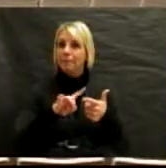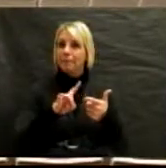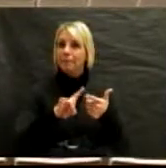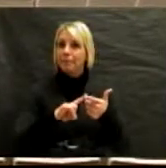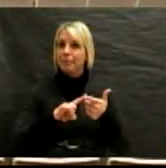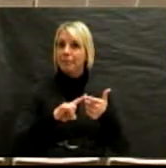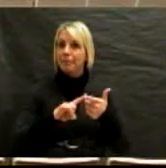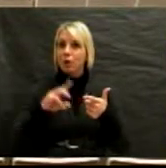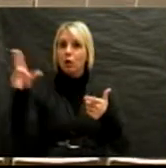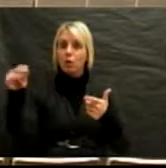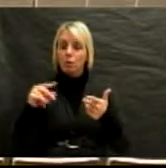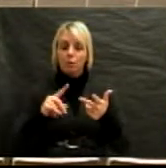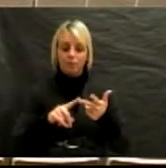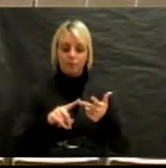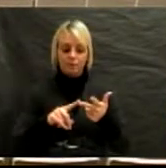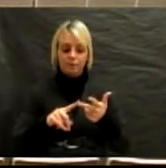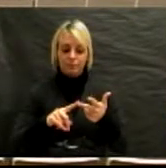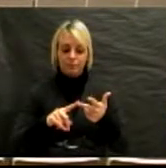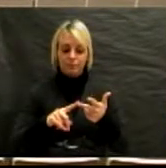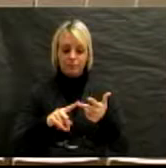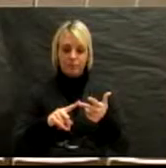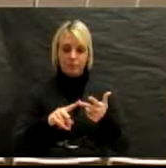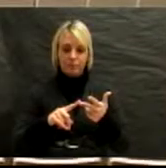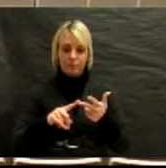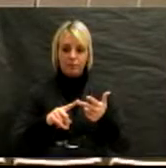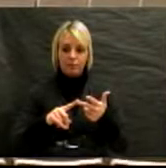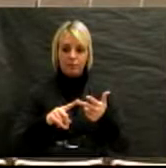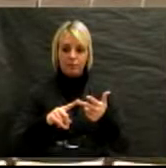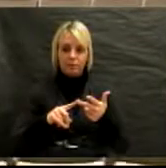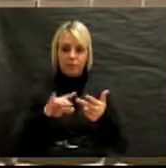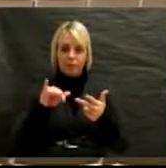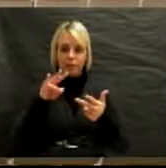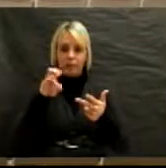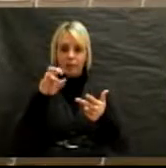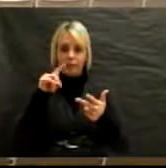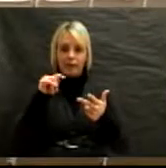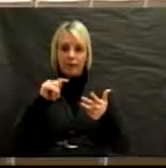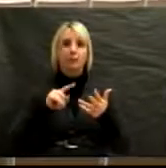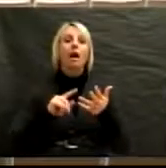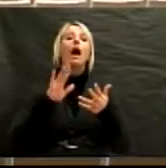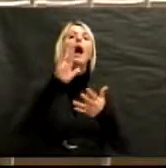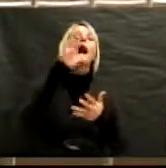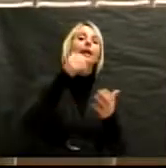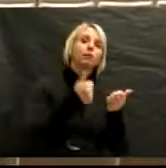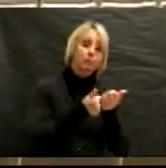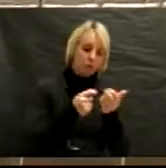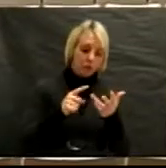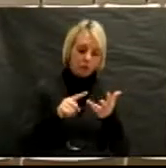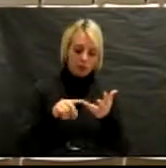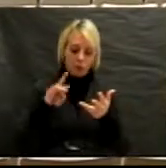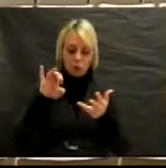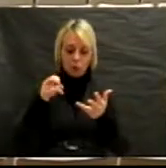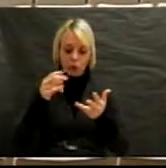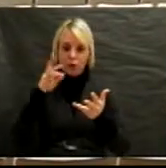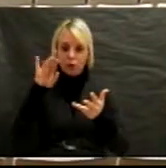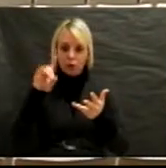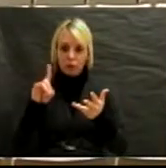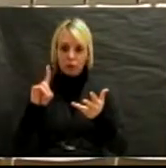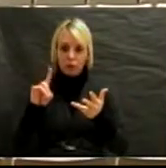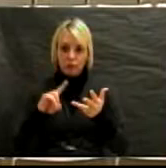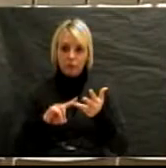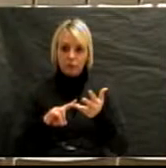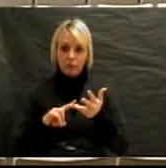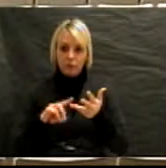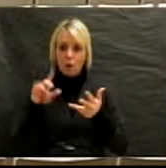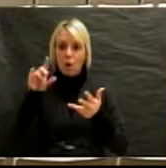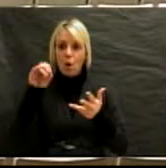Yvette, Aye. Richard, Olson, Sure, yes. Jerry On the amendment.